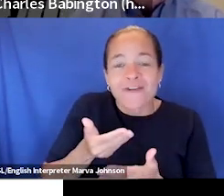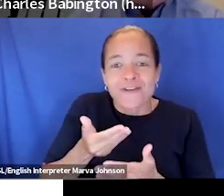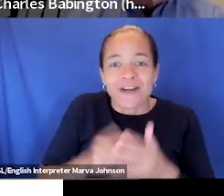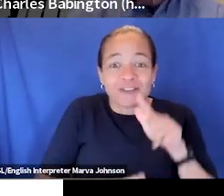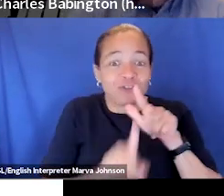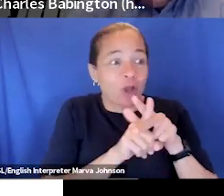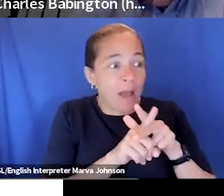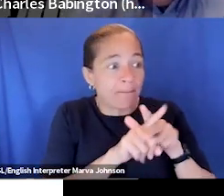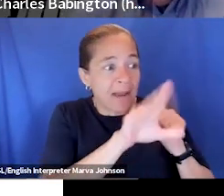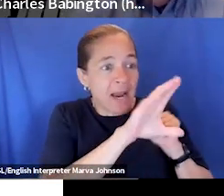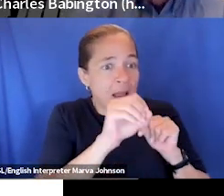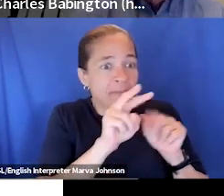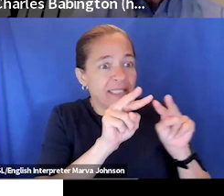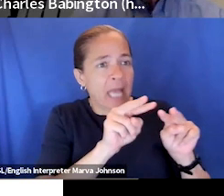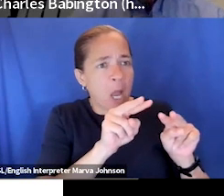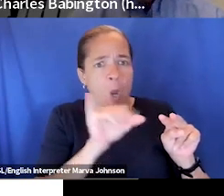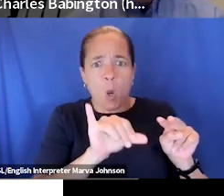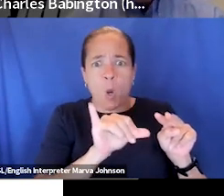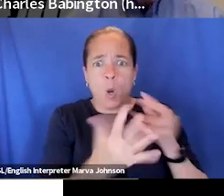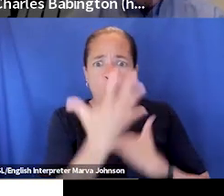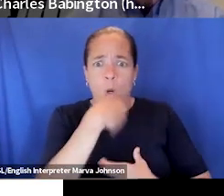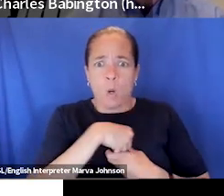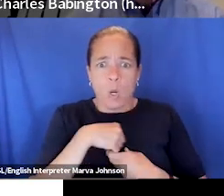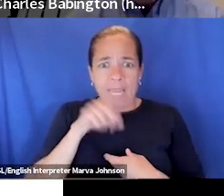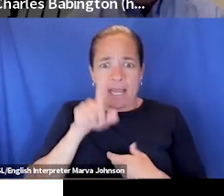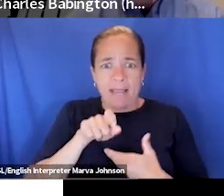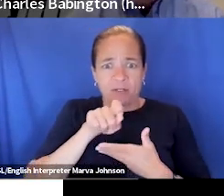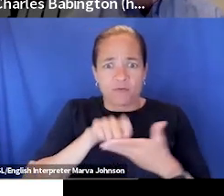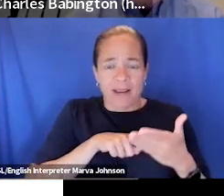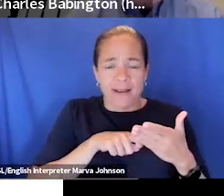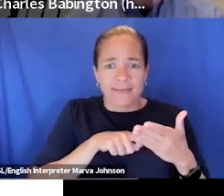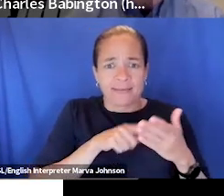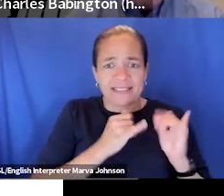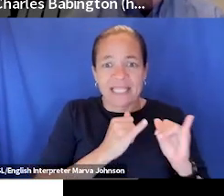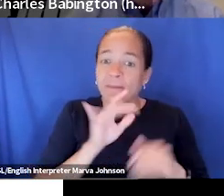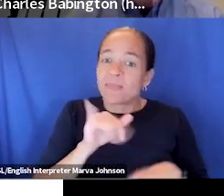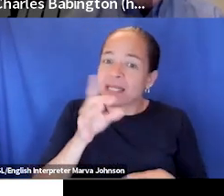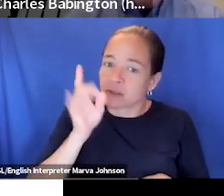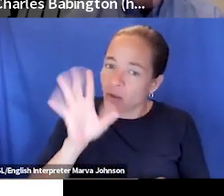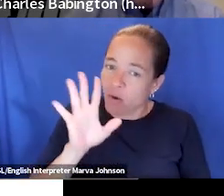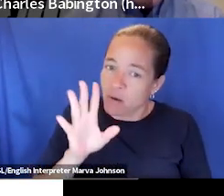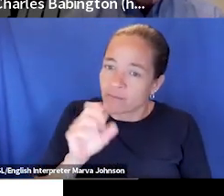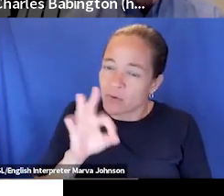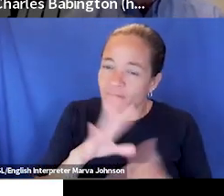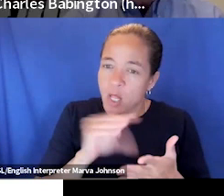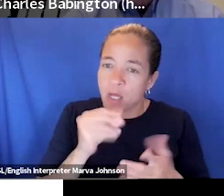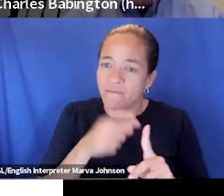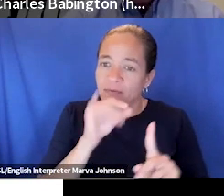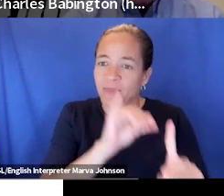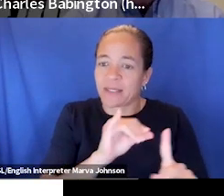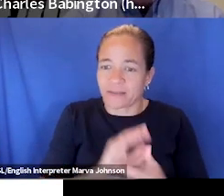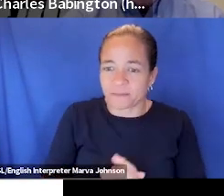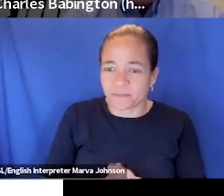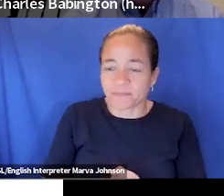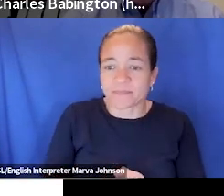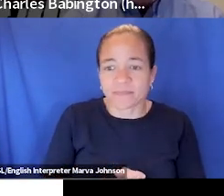and thinks, gee, I guess that's how we're supposed to write. That would be a true tragedy. I don't know.